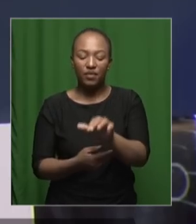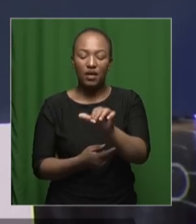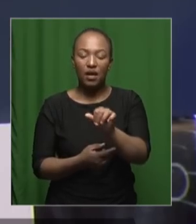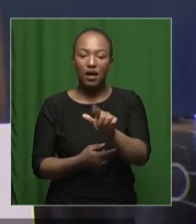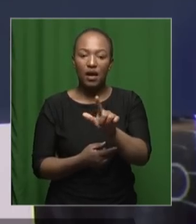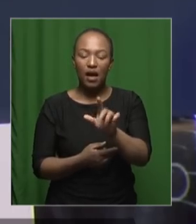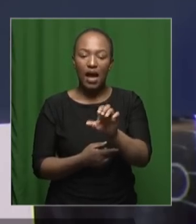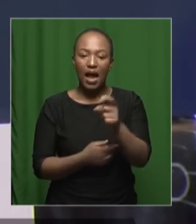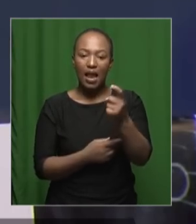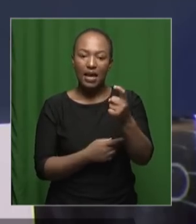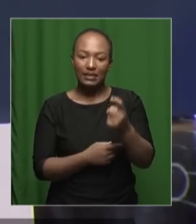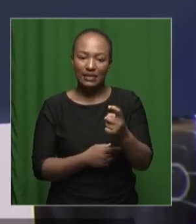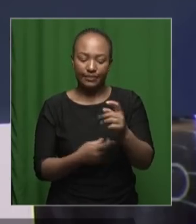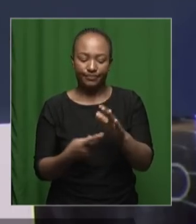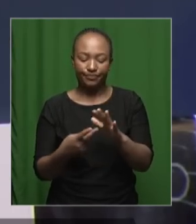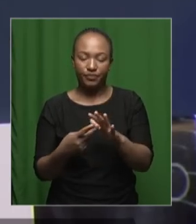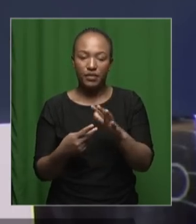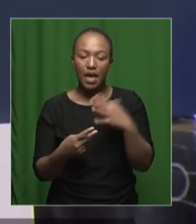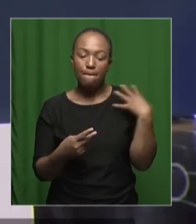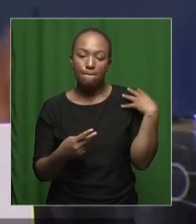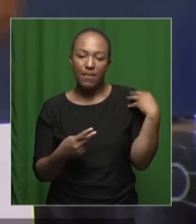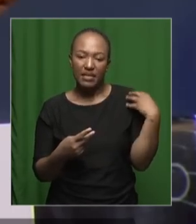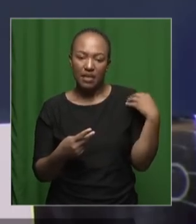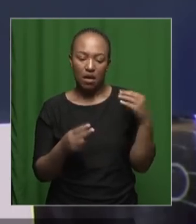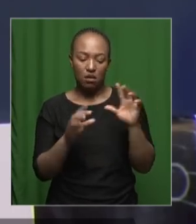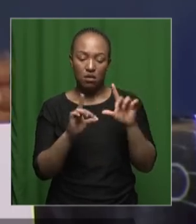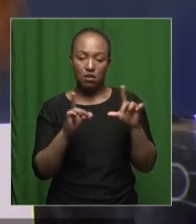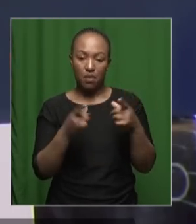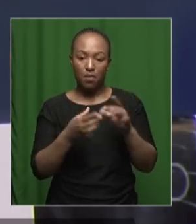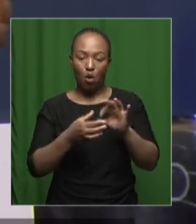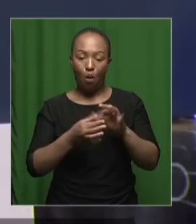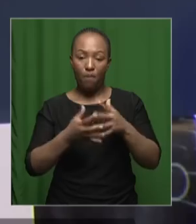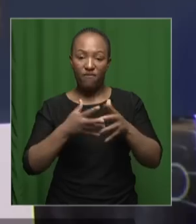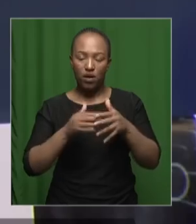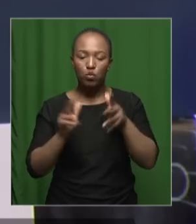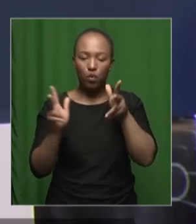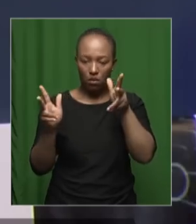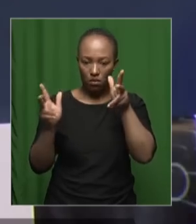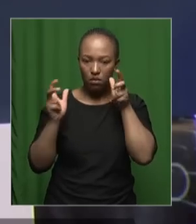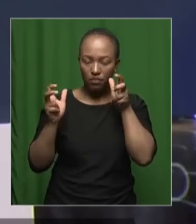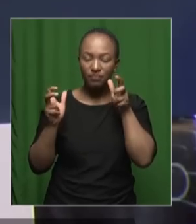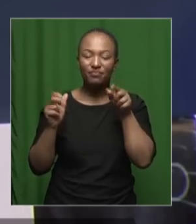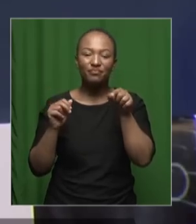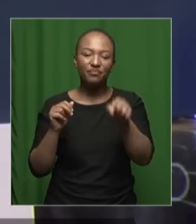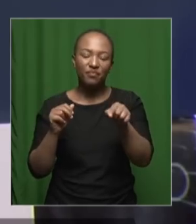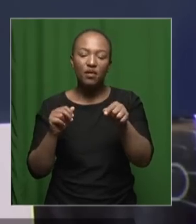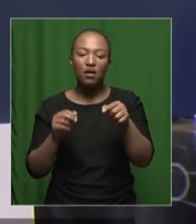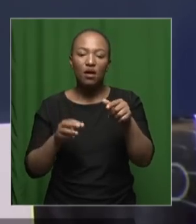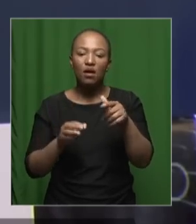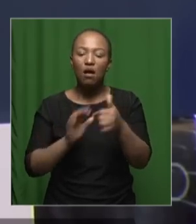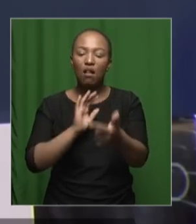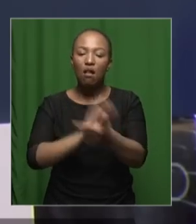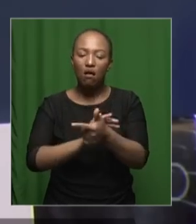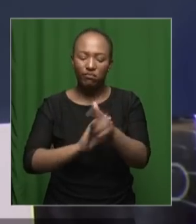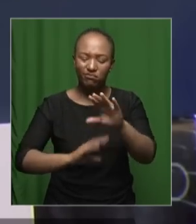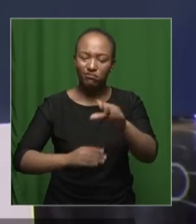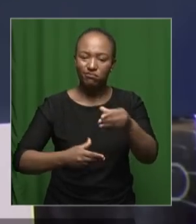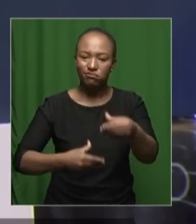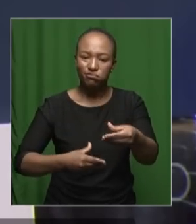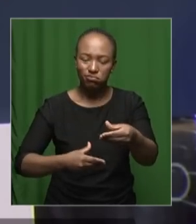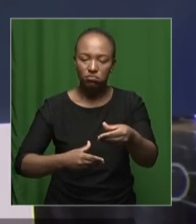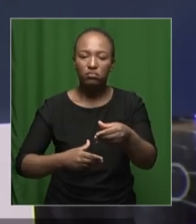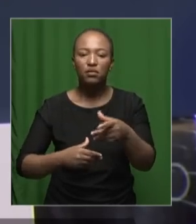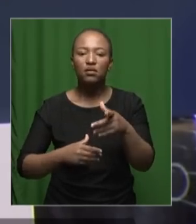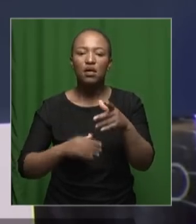Home Affairs. You will hear what the judges are saying about the gap between two pieces of legislation, the Immigration Act